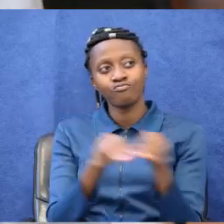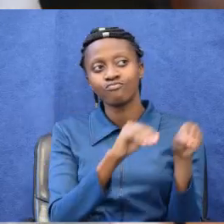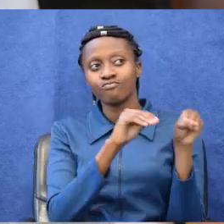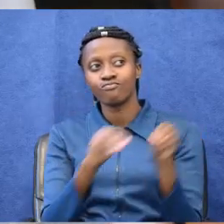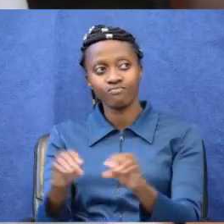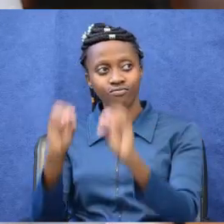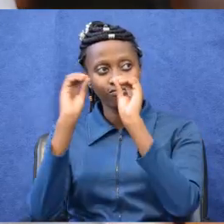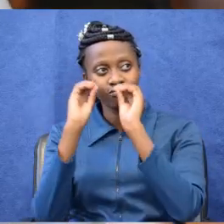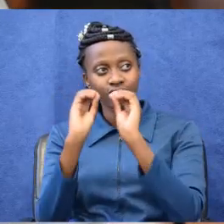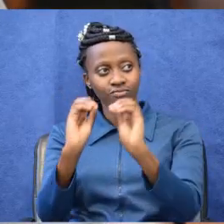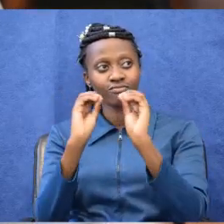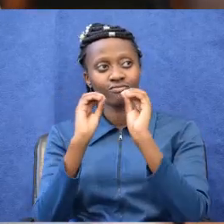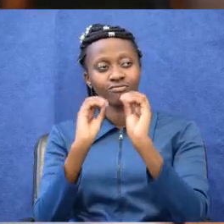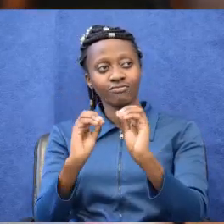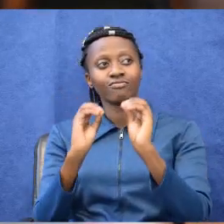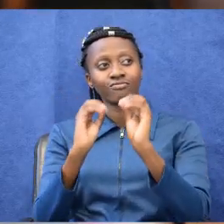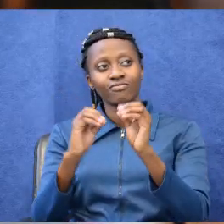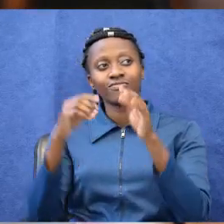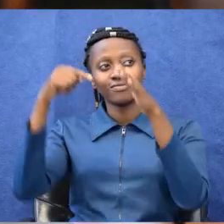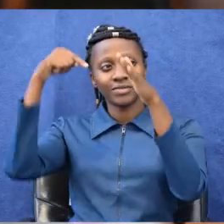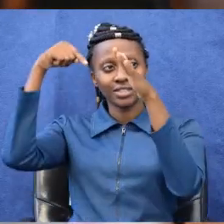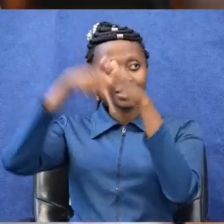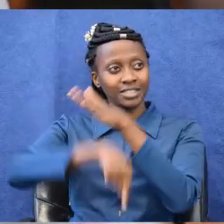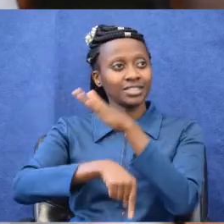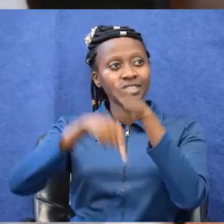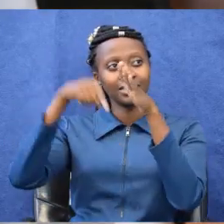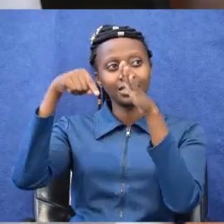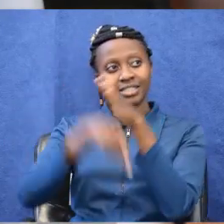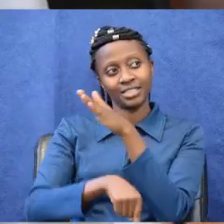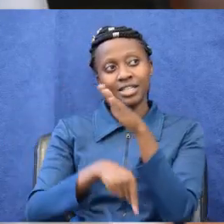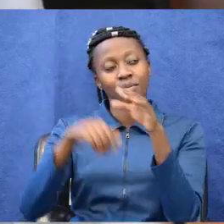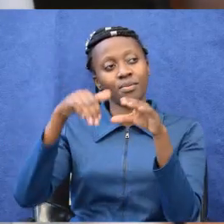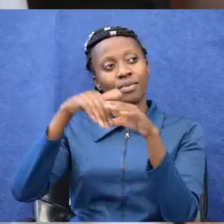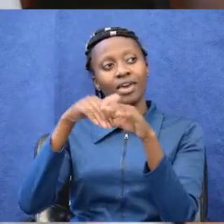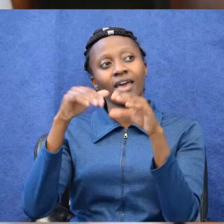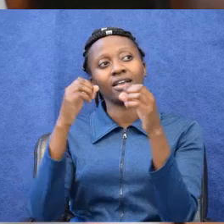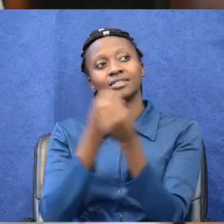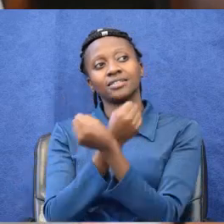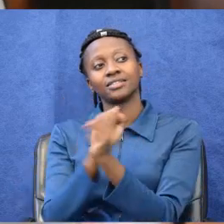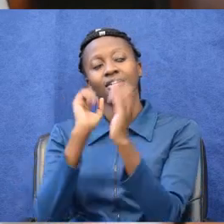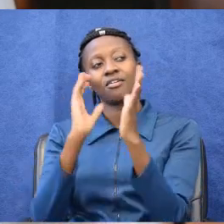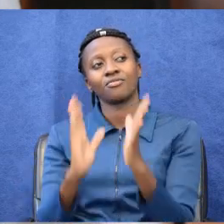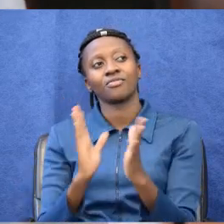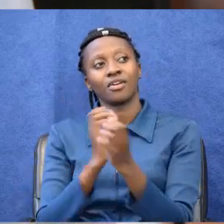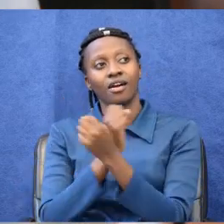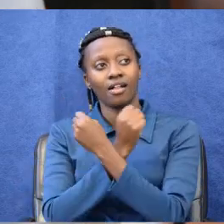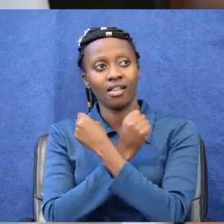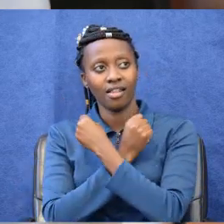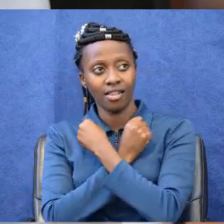move, grounded firm and deep in the Savior's